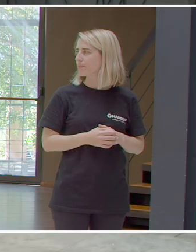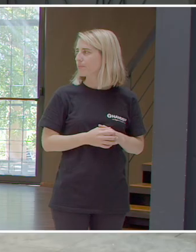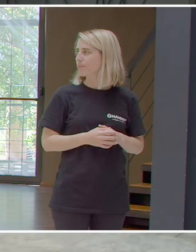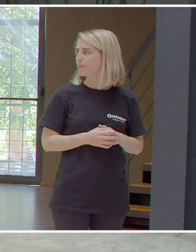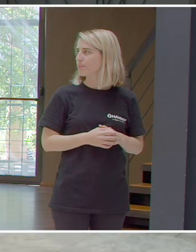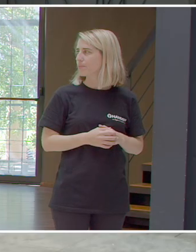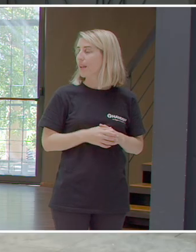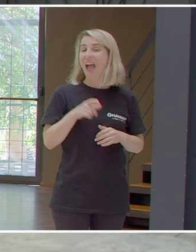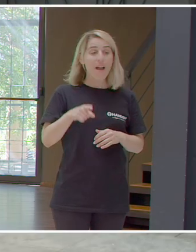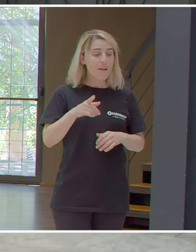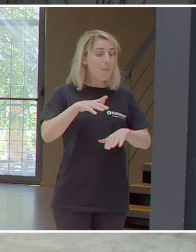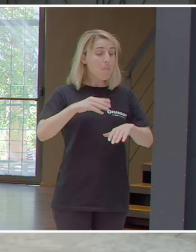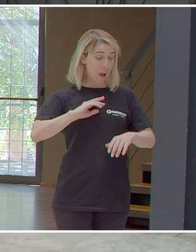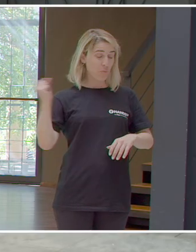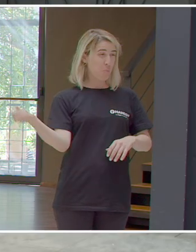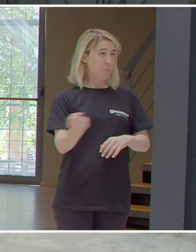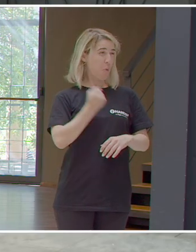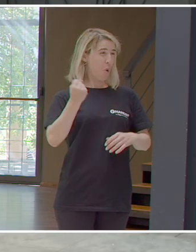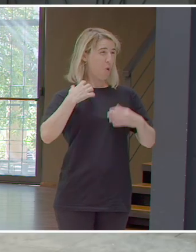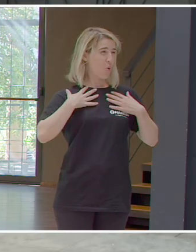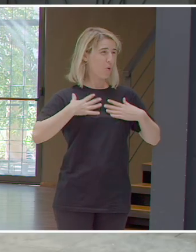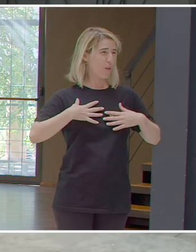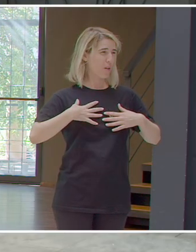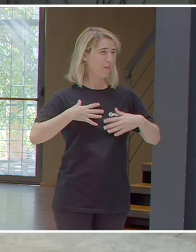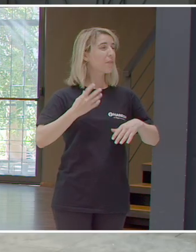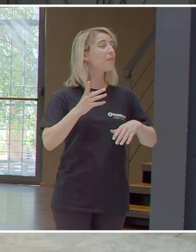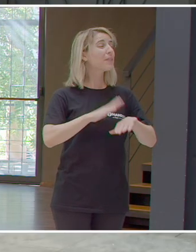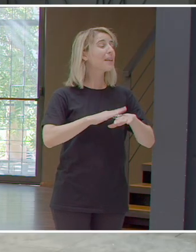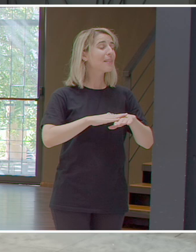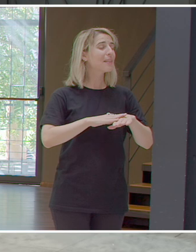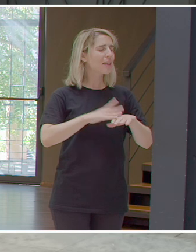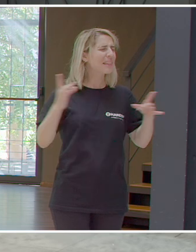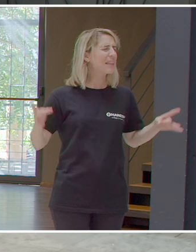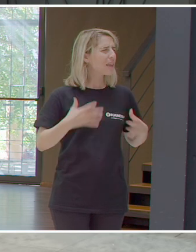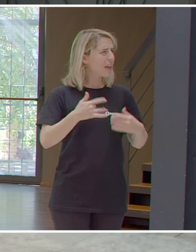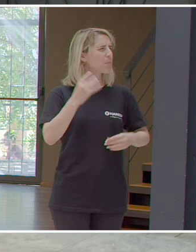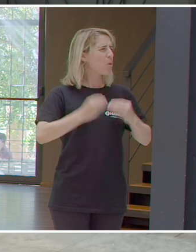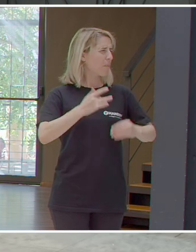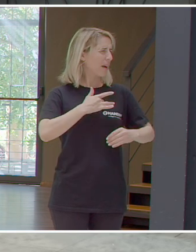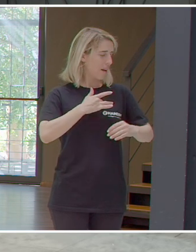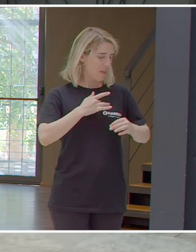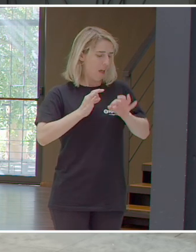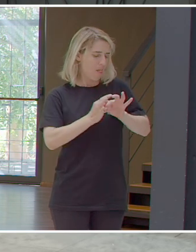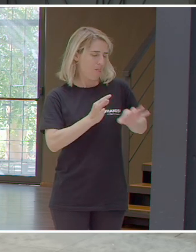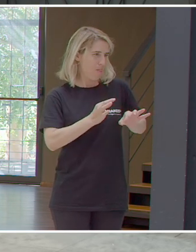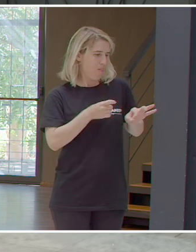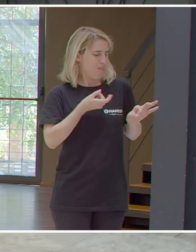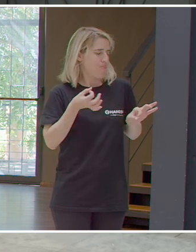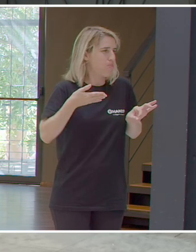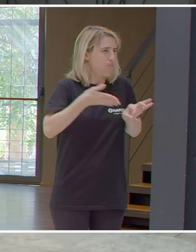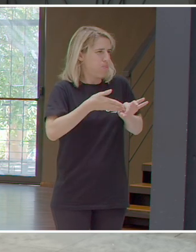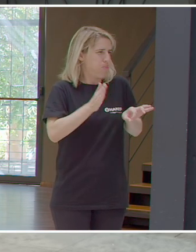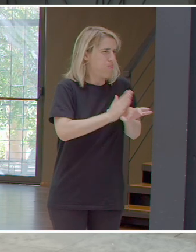cause of this pain, because the pain you get when you have coronary heart disease is because your muscle cells